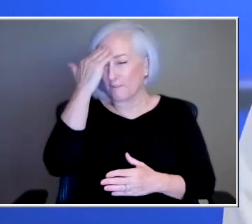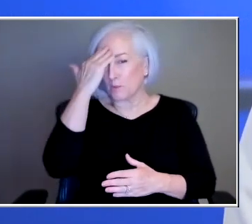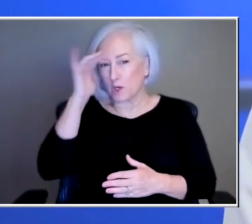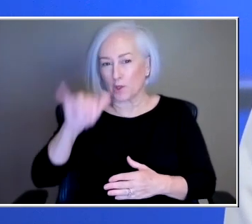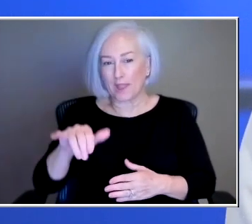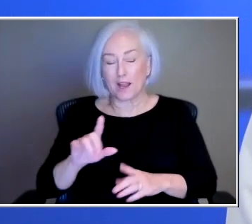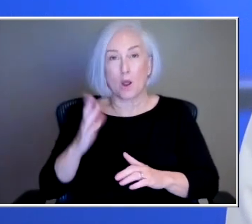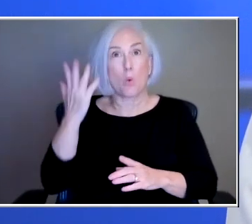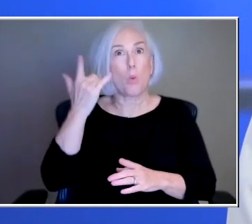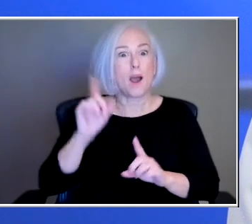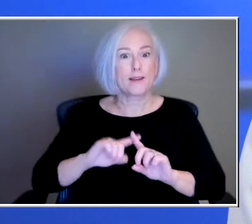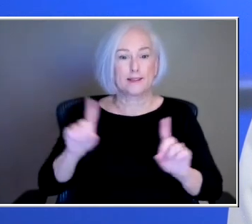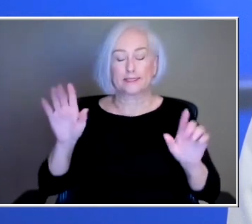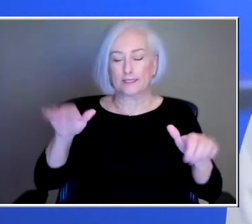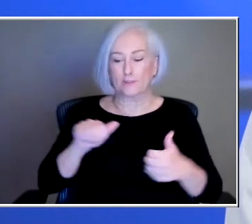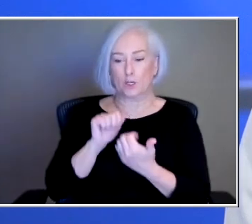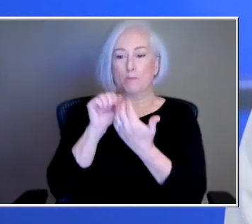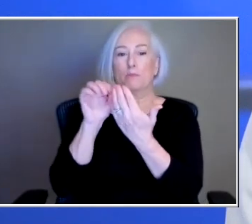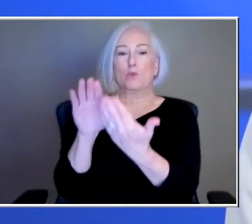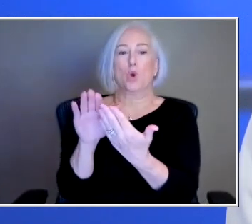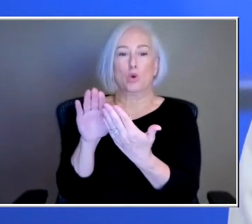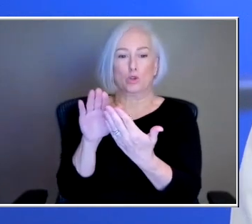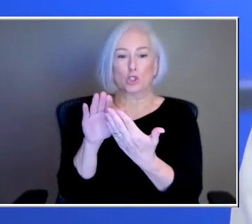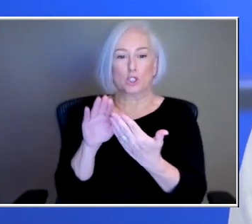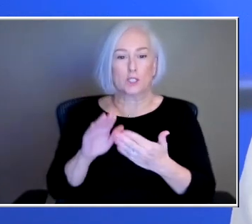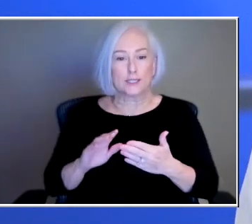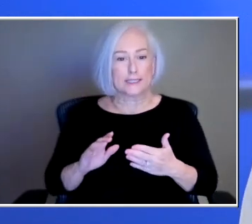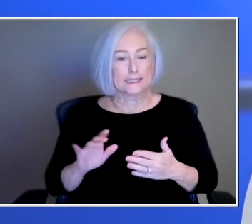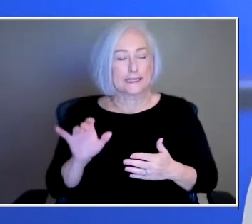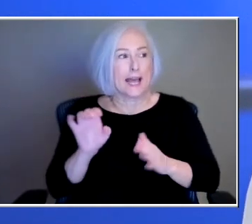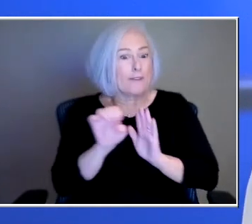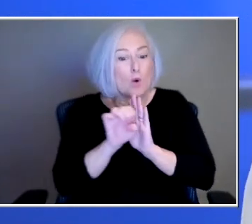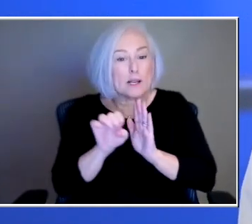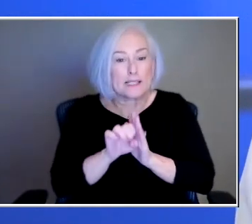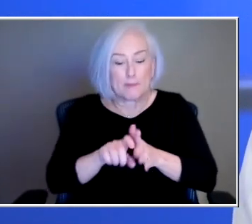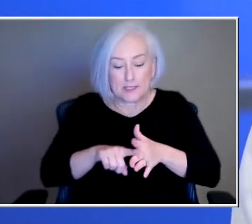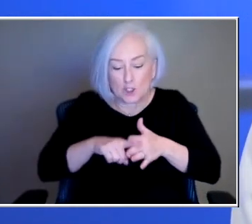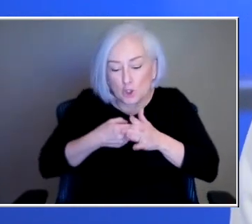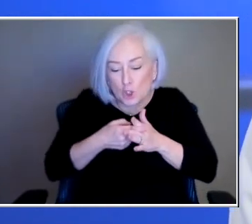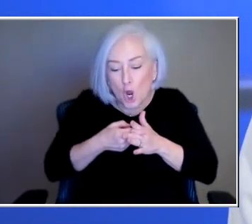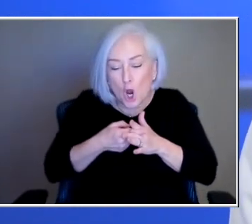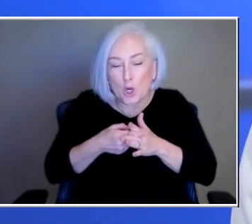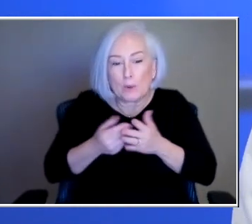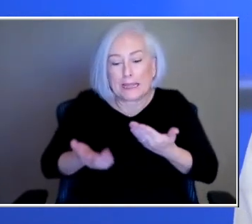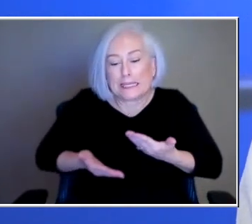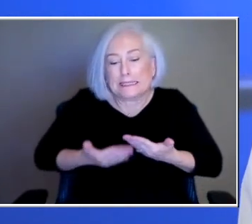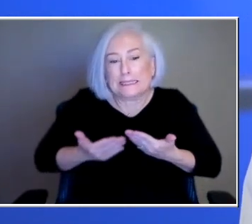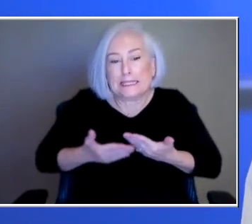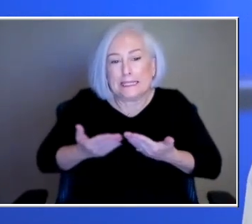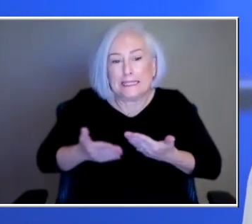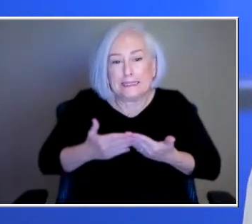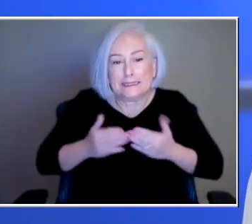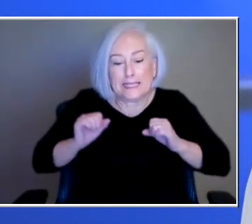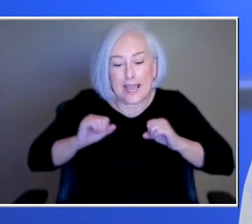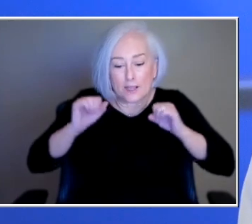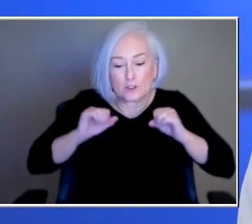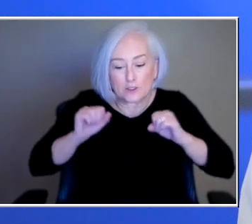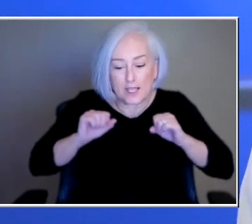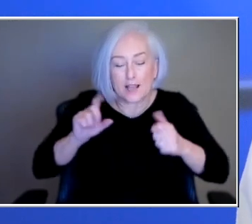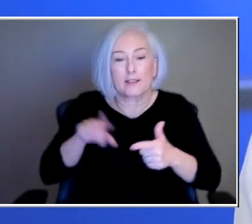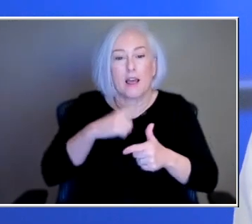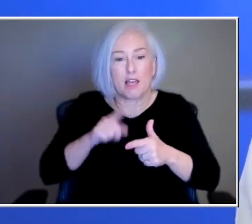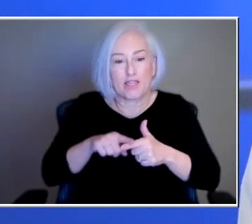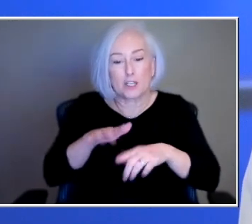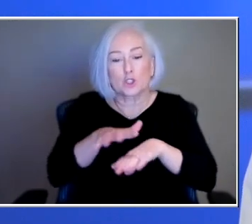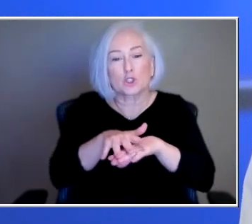more graded, it's kind of a start low, go slow sort of mentality. And so really kind of picking it up very slowly over time,